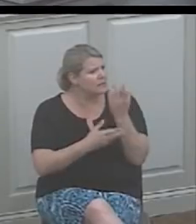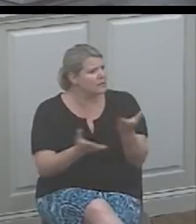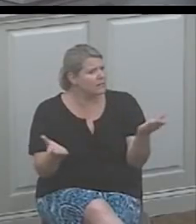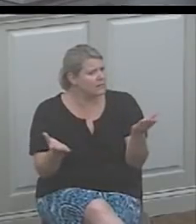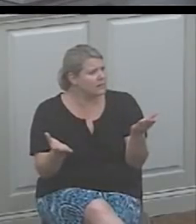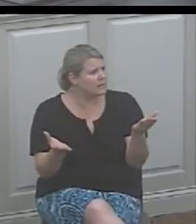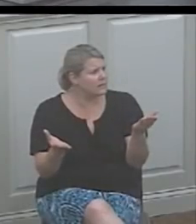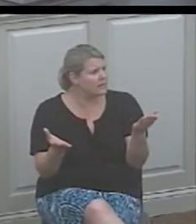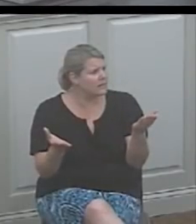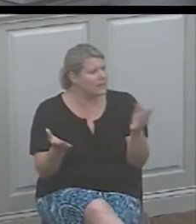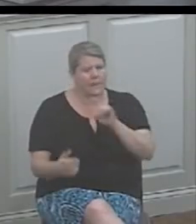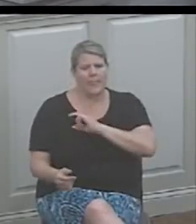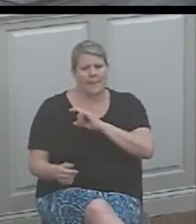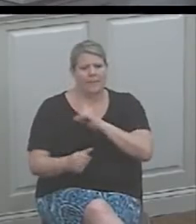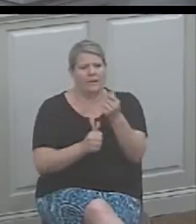Come on, Chief.